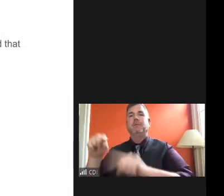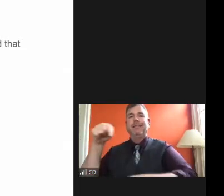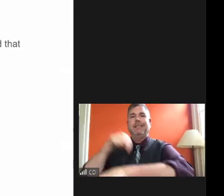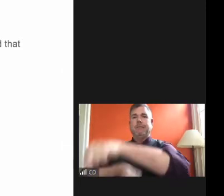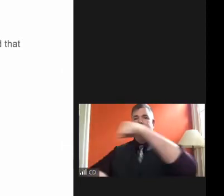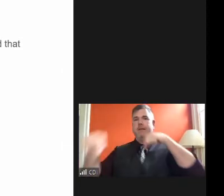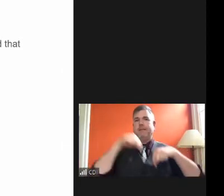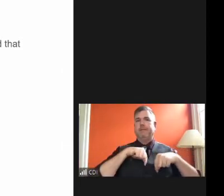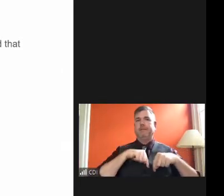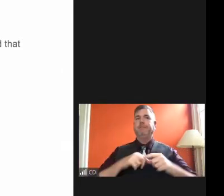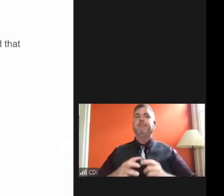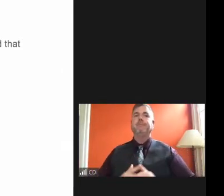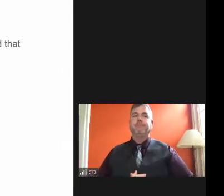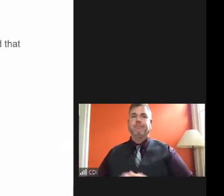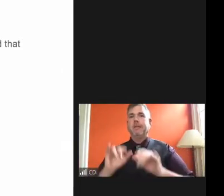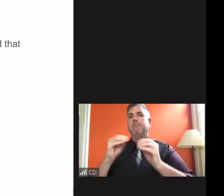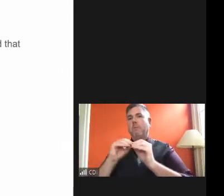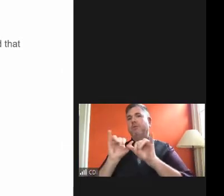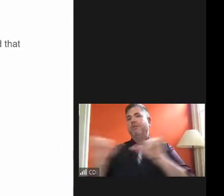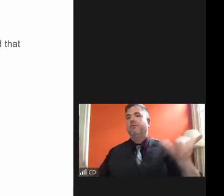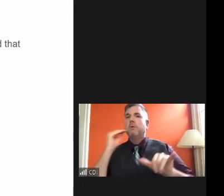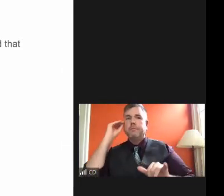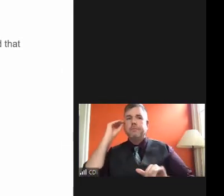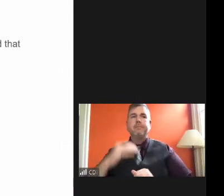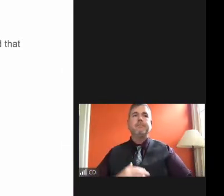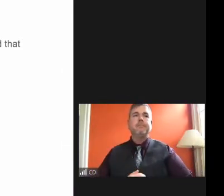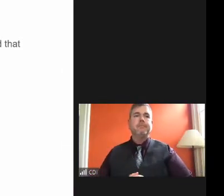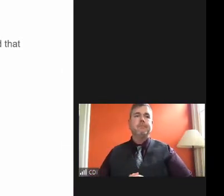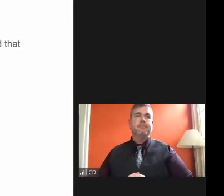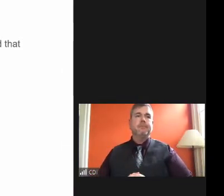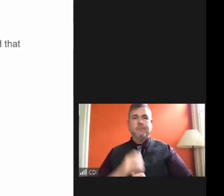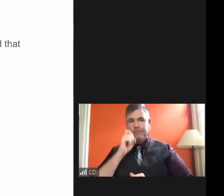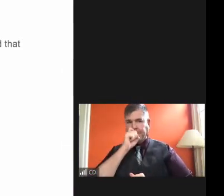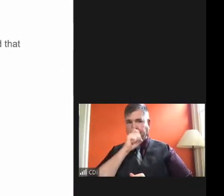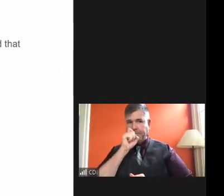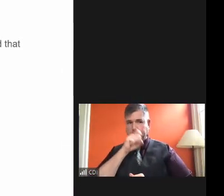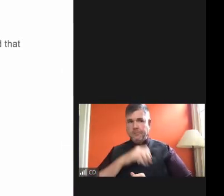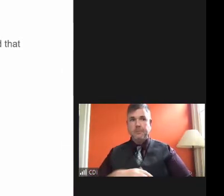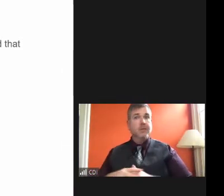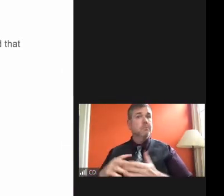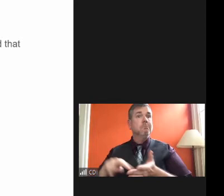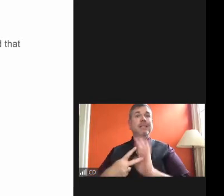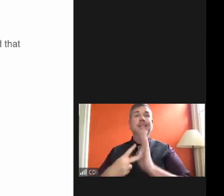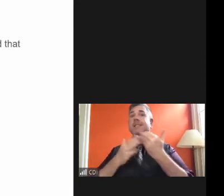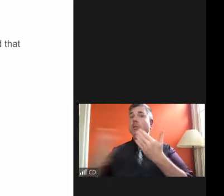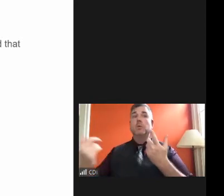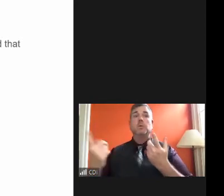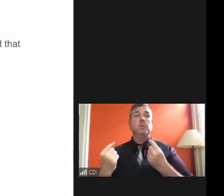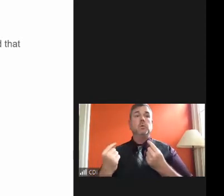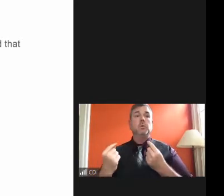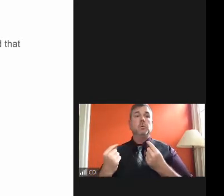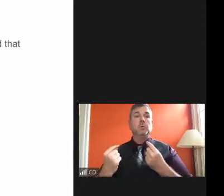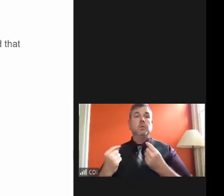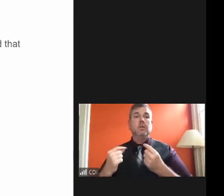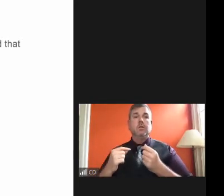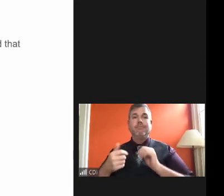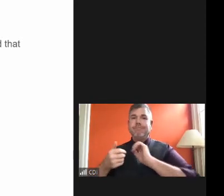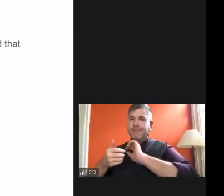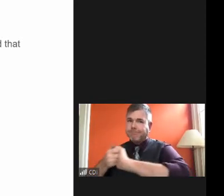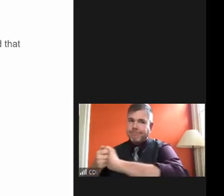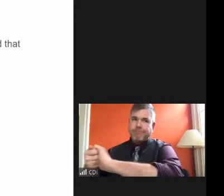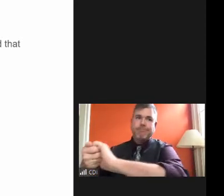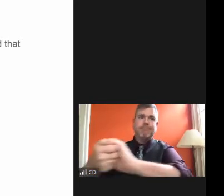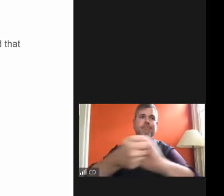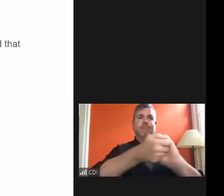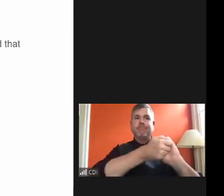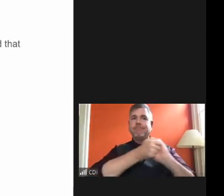do it carefully, we do it together, we optimize self-measures. It's really in our hands. We move outside as much